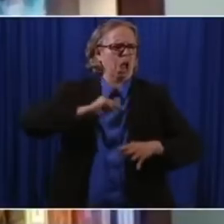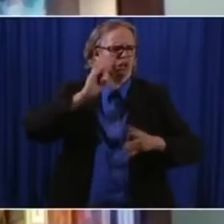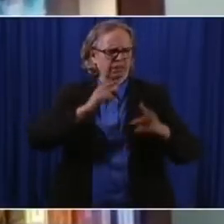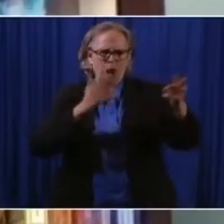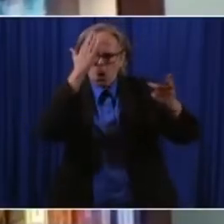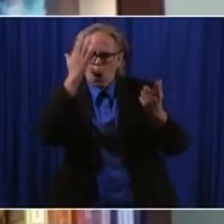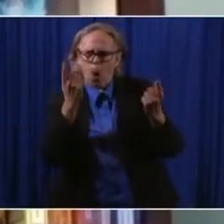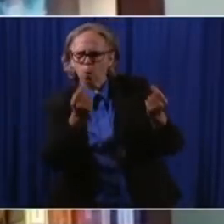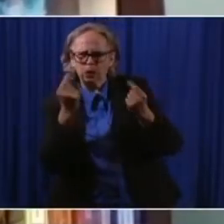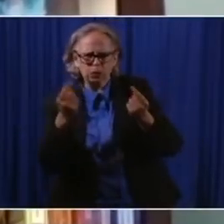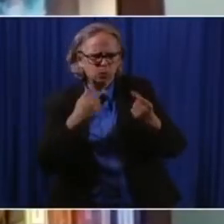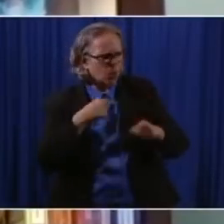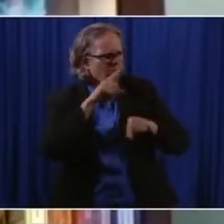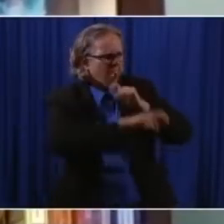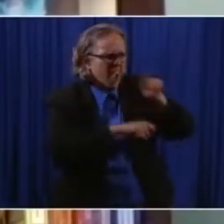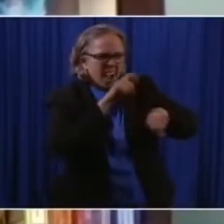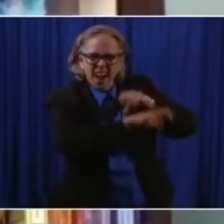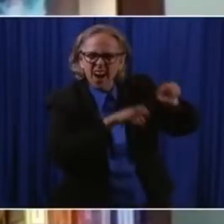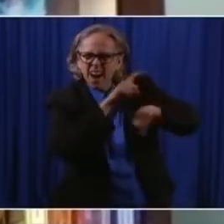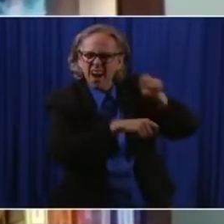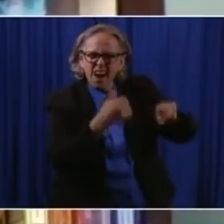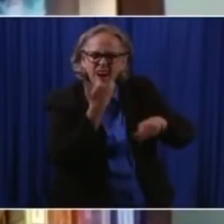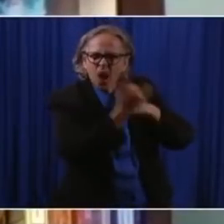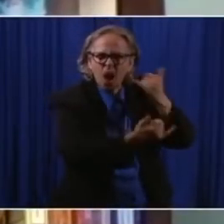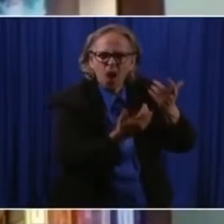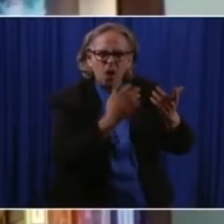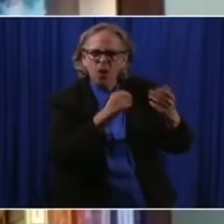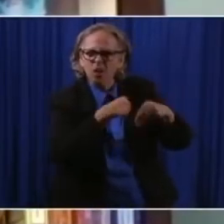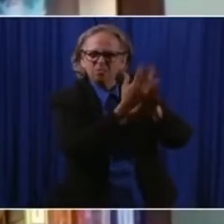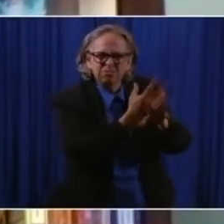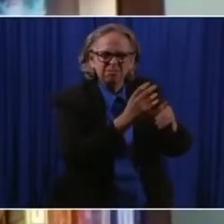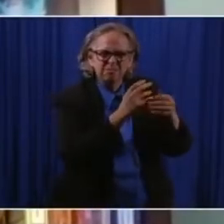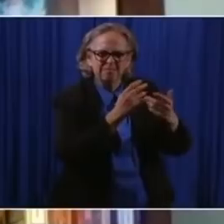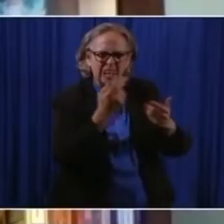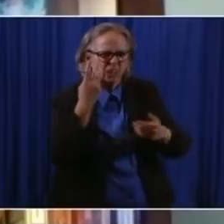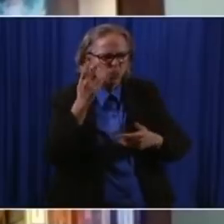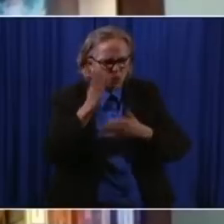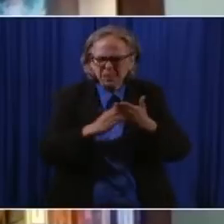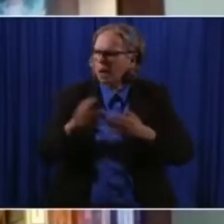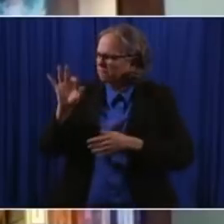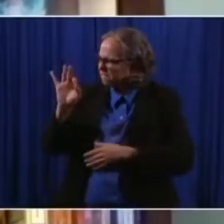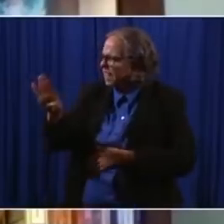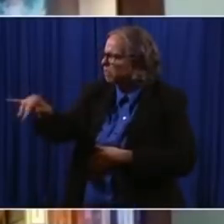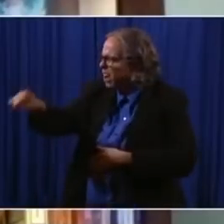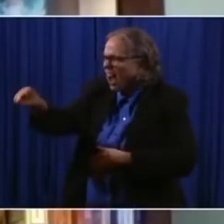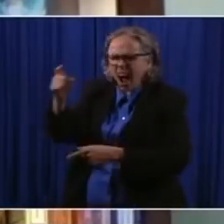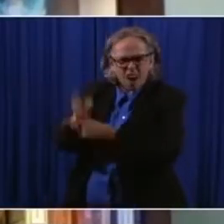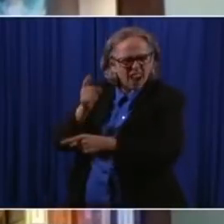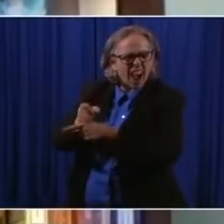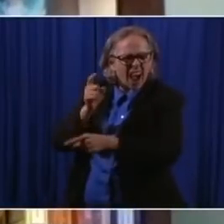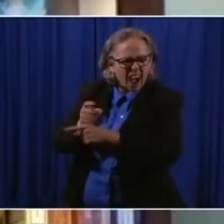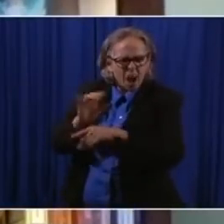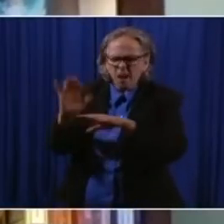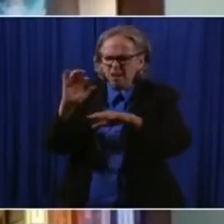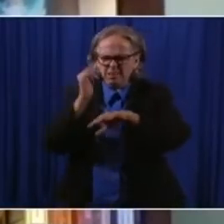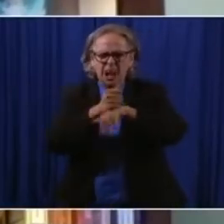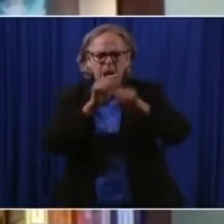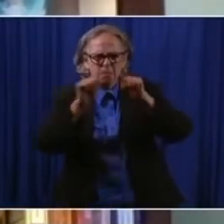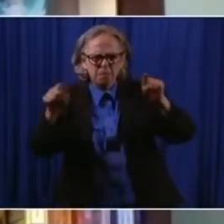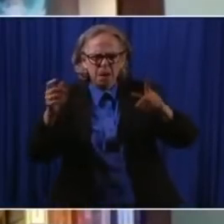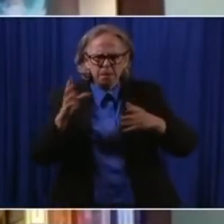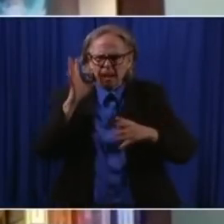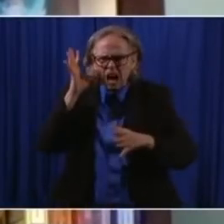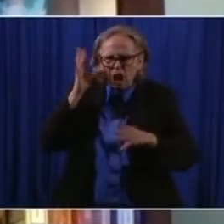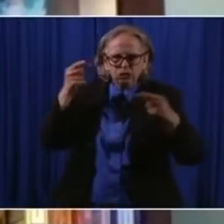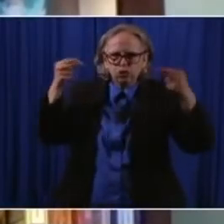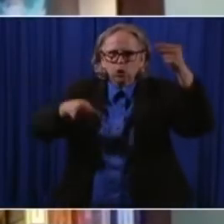our district, I've seen a couple Facebook groups go up for parents who have chosen the digital learning option, so that they can kind of be a support group for each